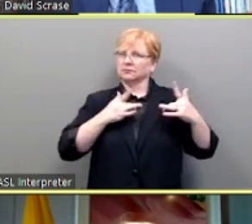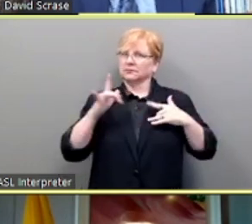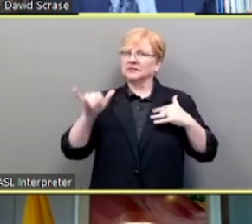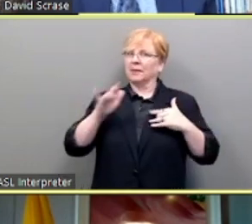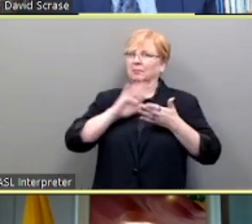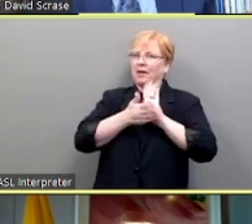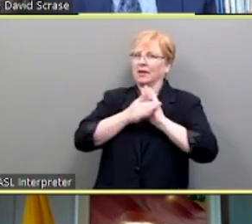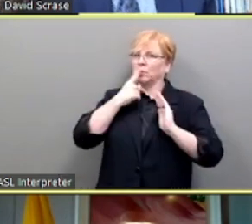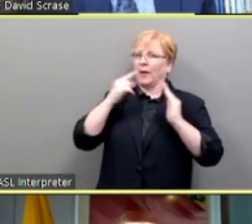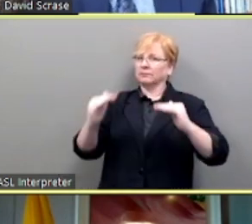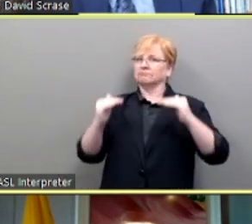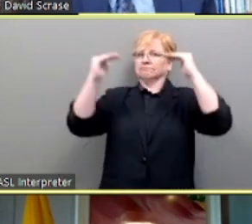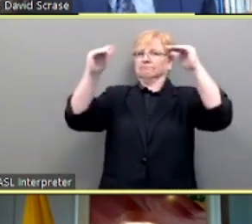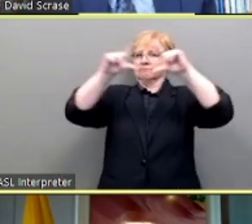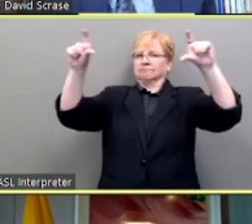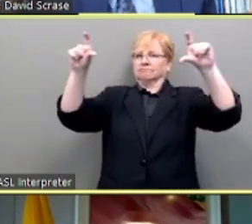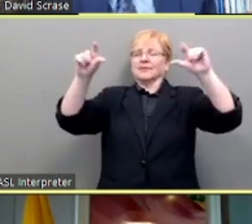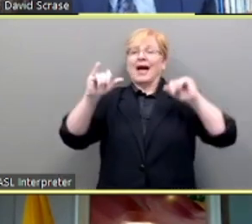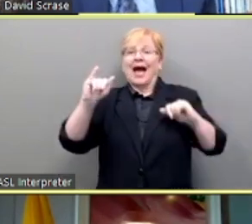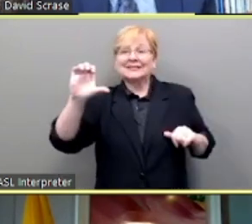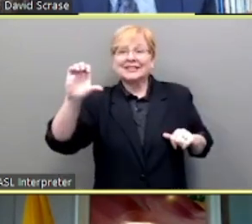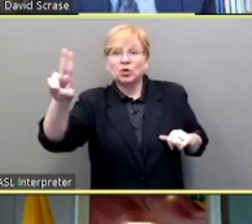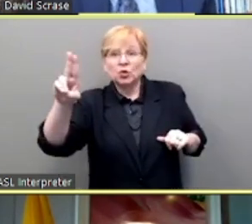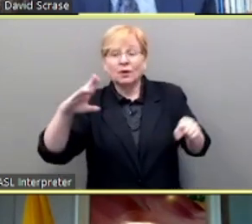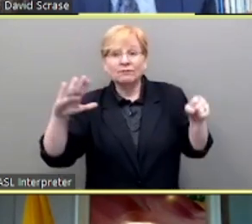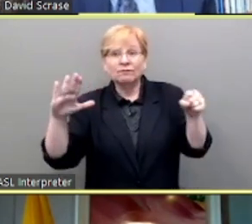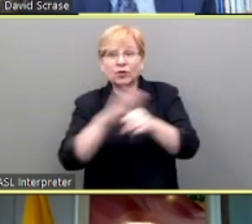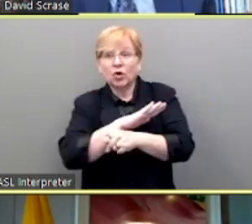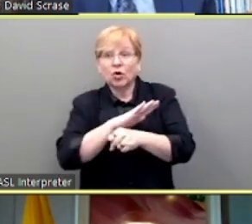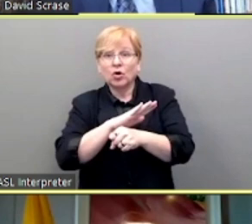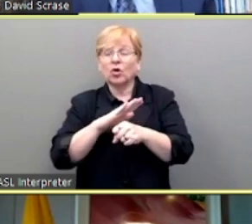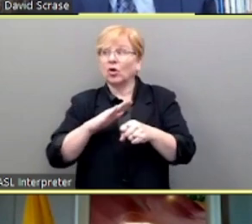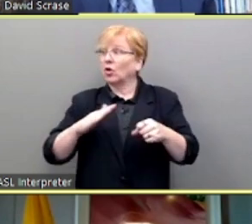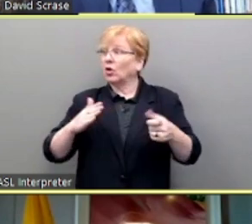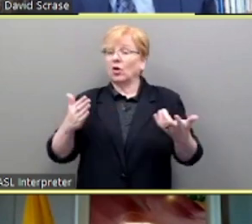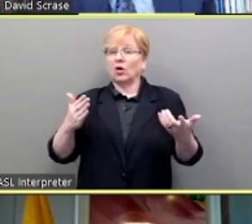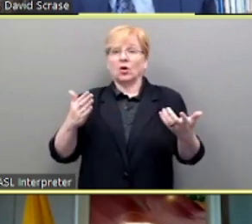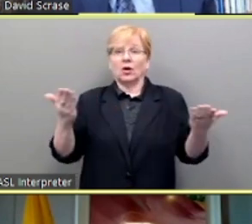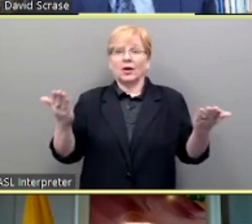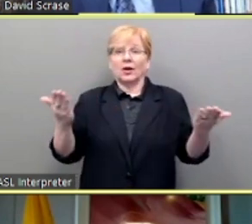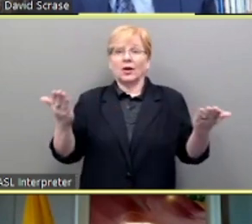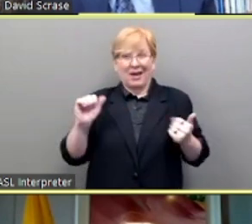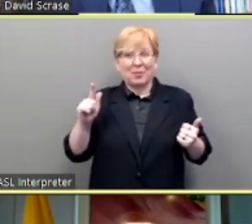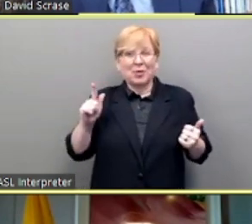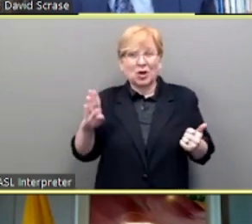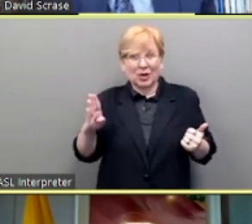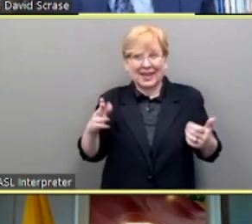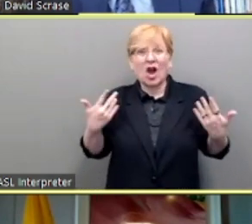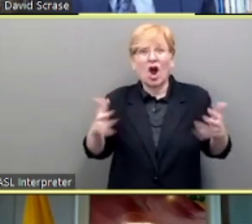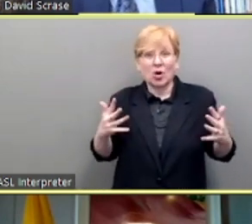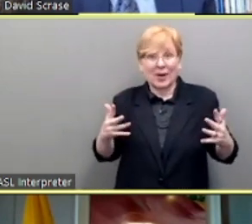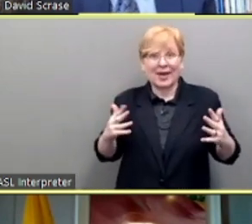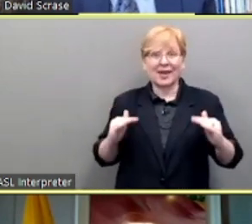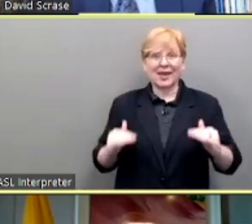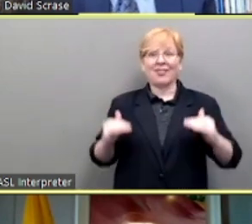day. ICU capacity in Albuquerque is already filled to the contingency